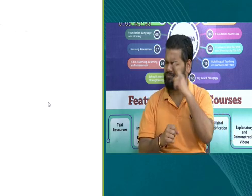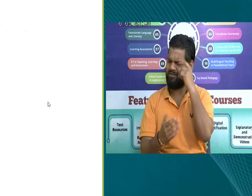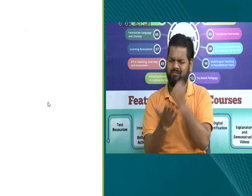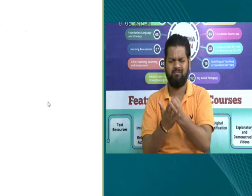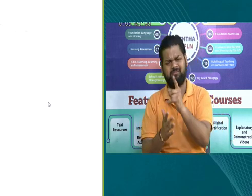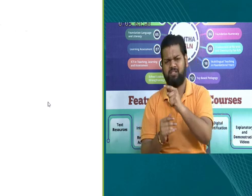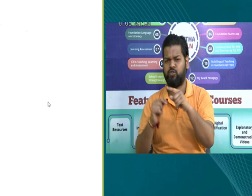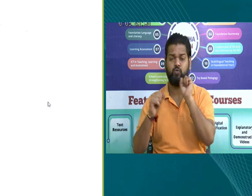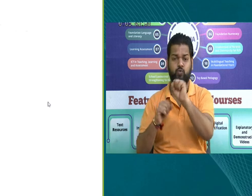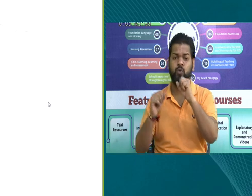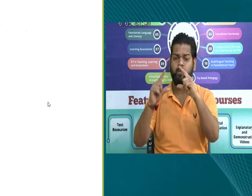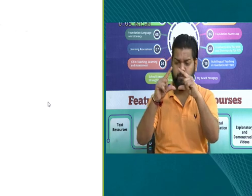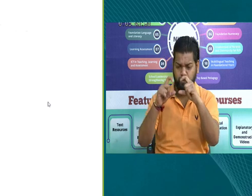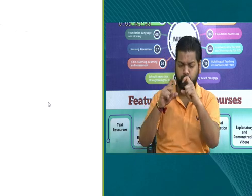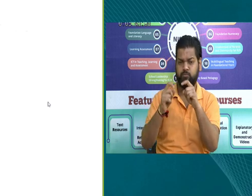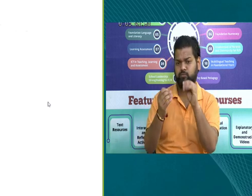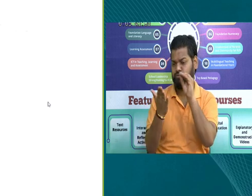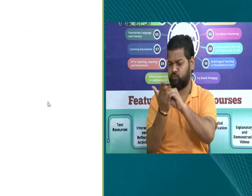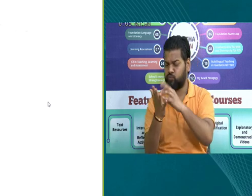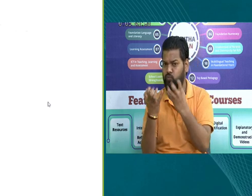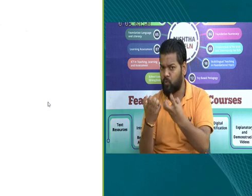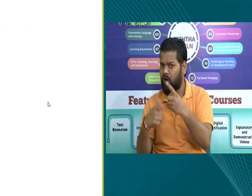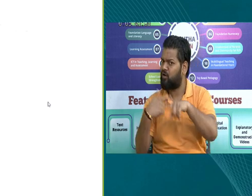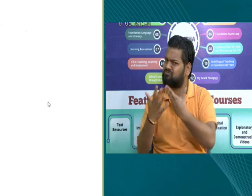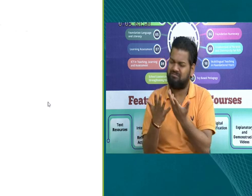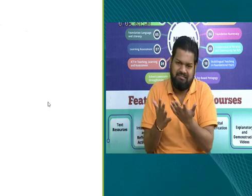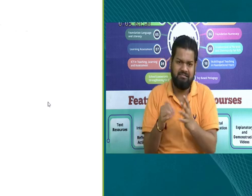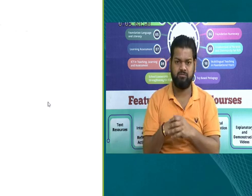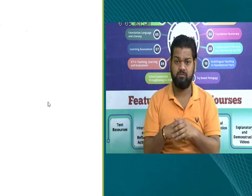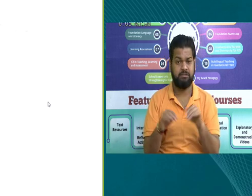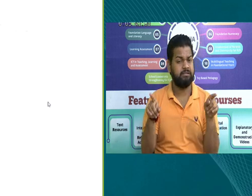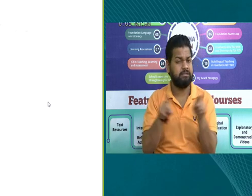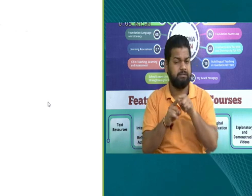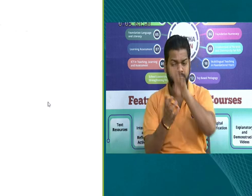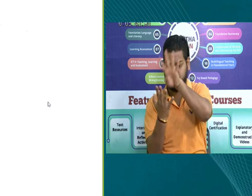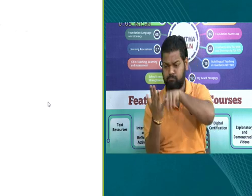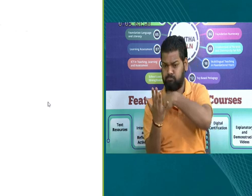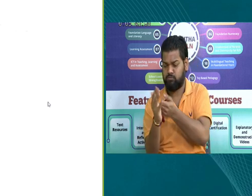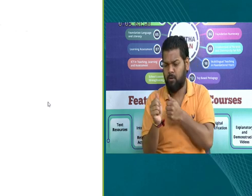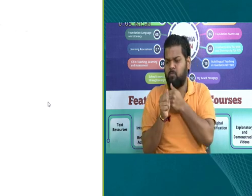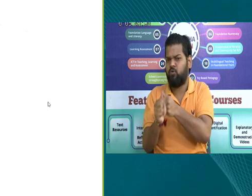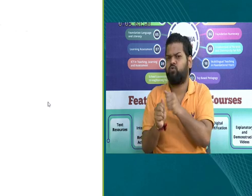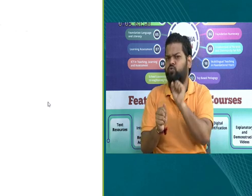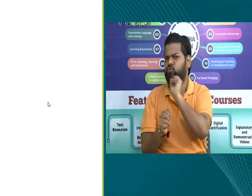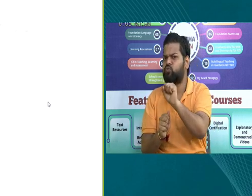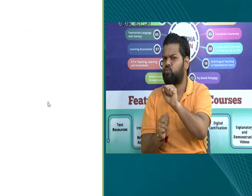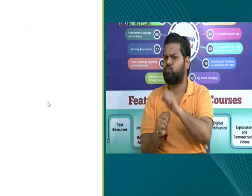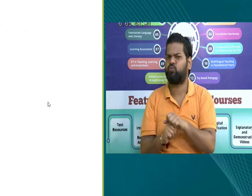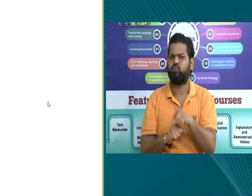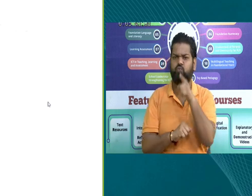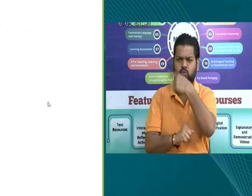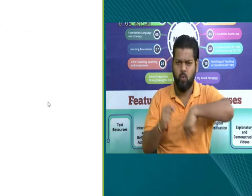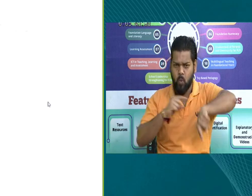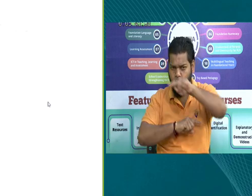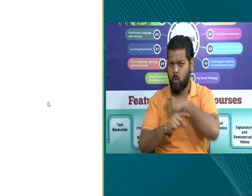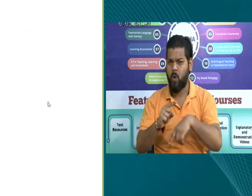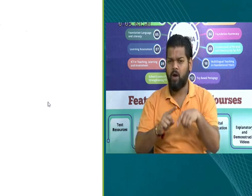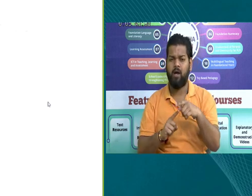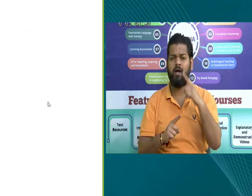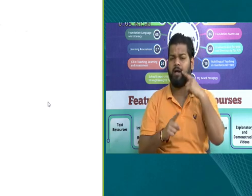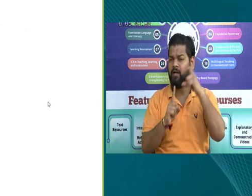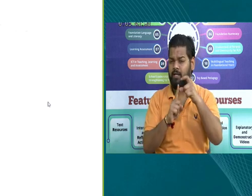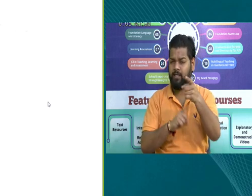laga sakte hain. Otherwise, aap use rehne bhi de sakte hain. Isi format mein aapko apna ye jo homework hai, hum tak pahunchana hai. Email ID